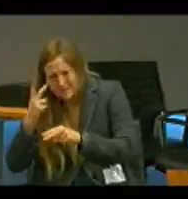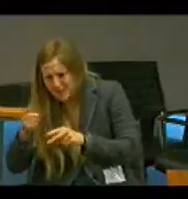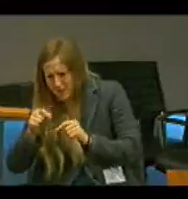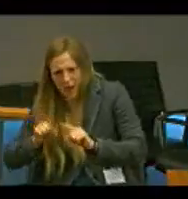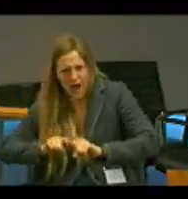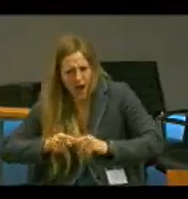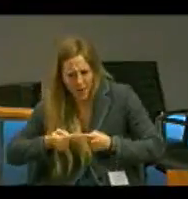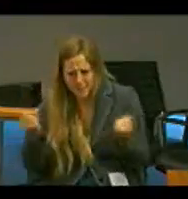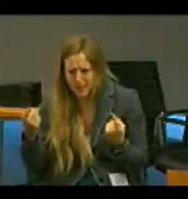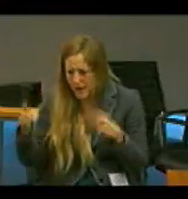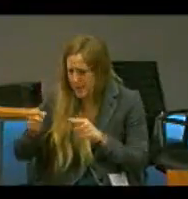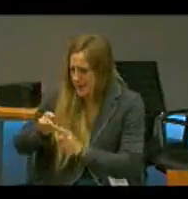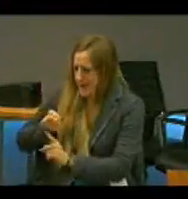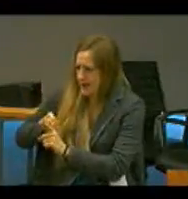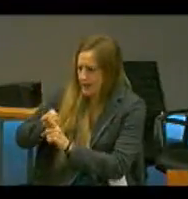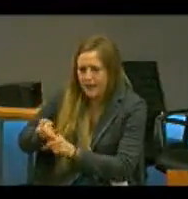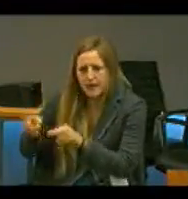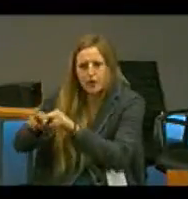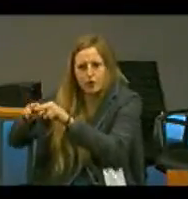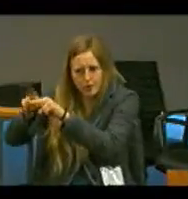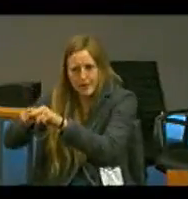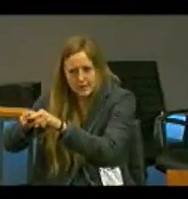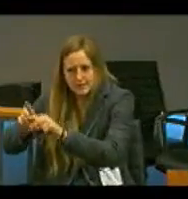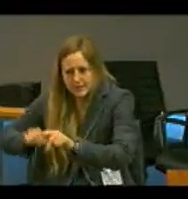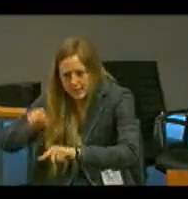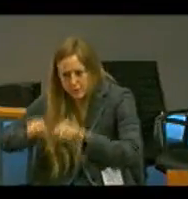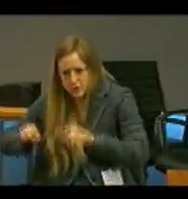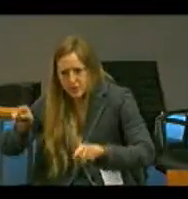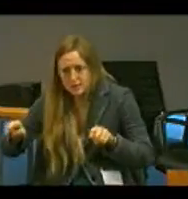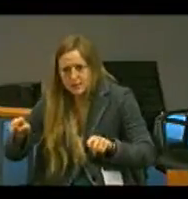And the schools that are